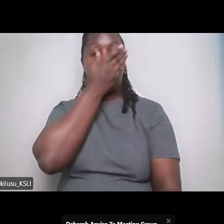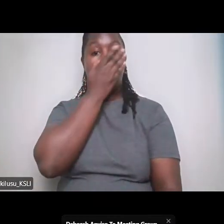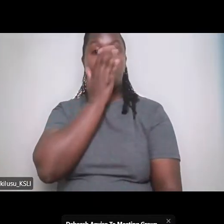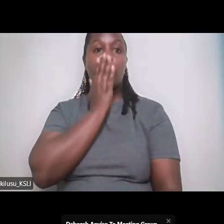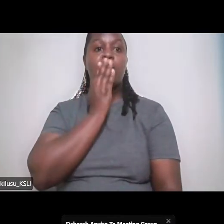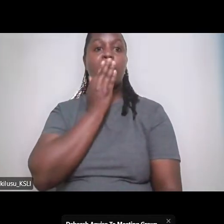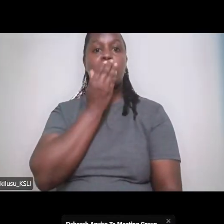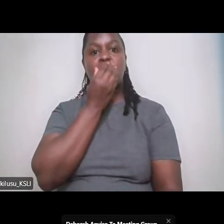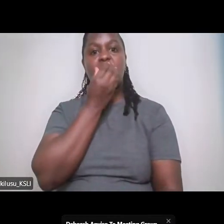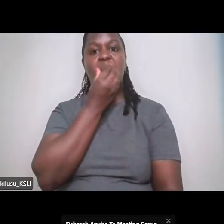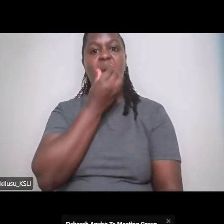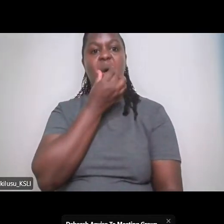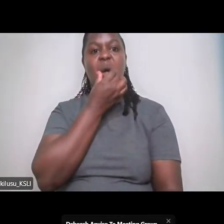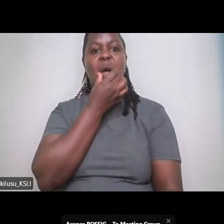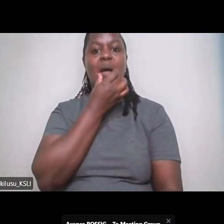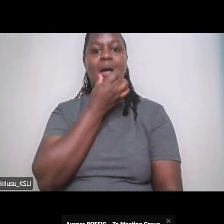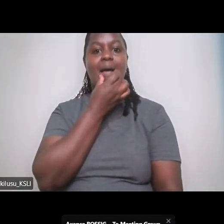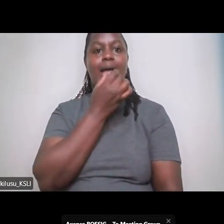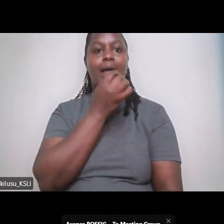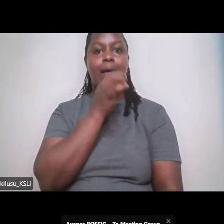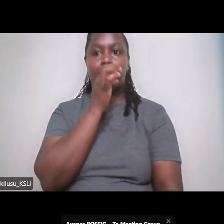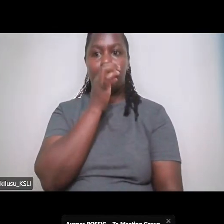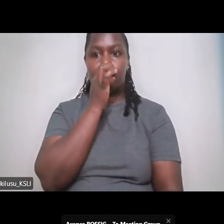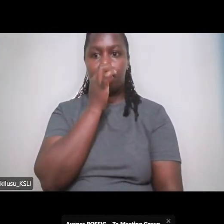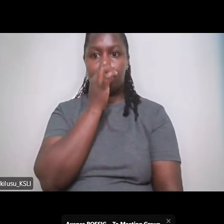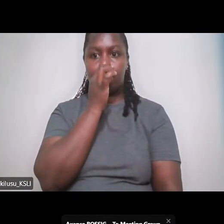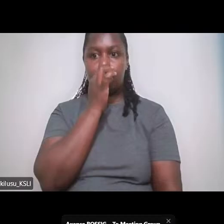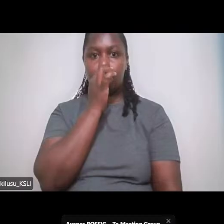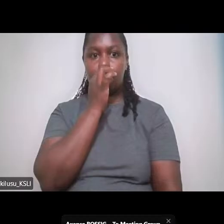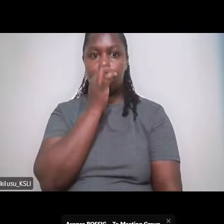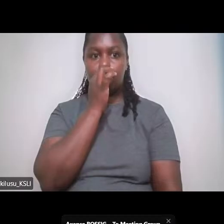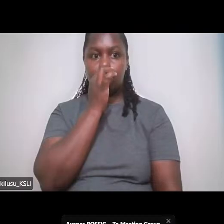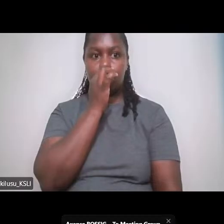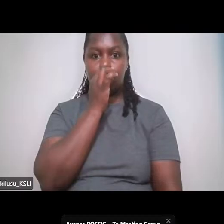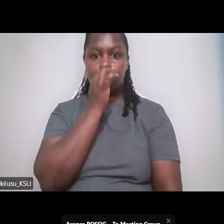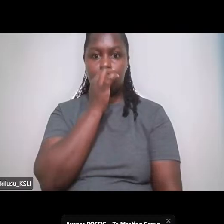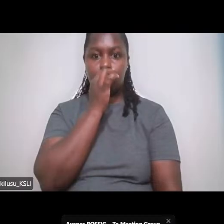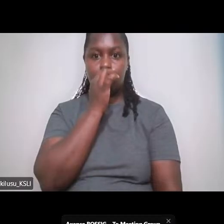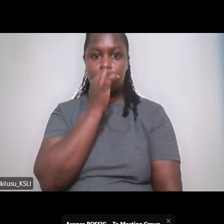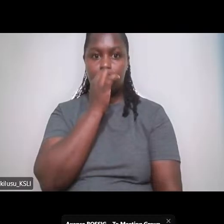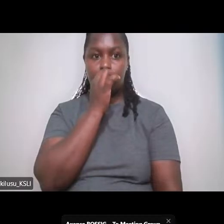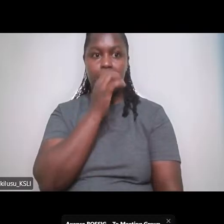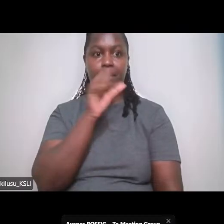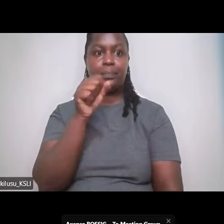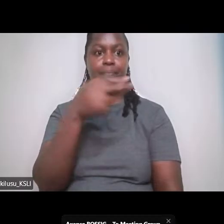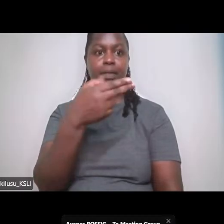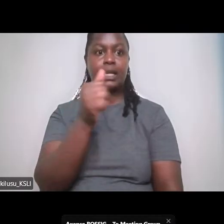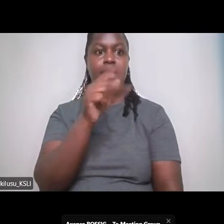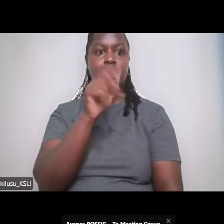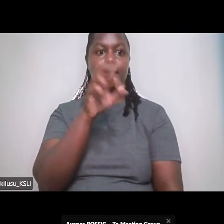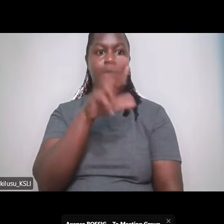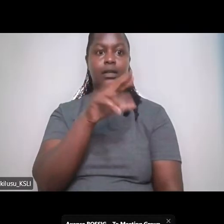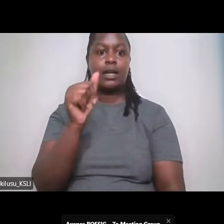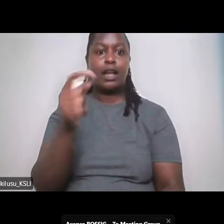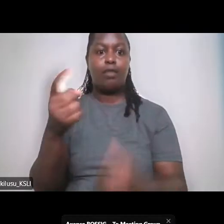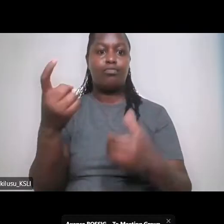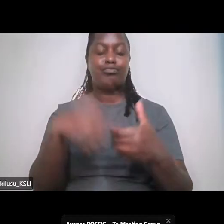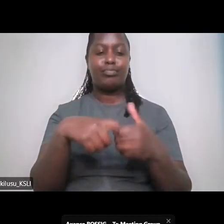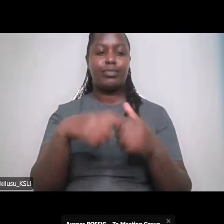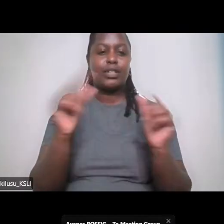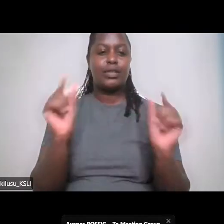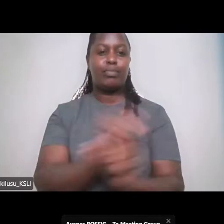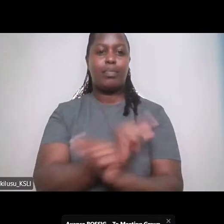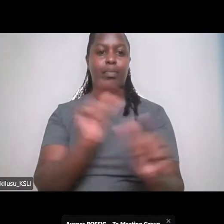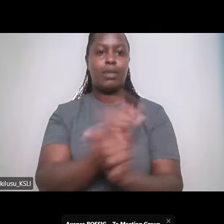Chair, Yes. let's the next one coming. Shakira is just logging in very briefly. Can the second Yes, person